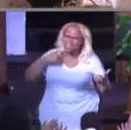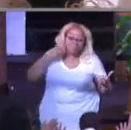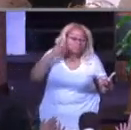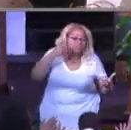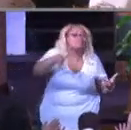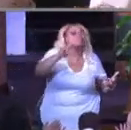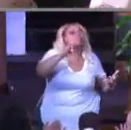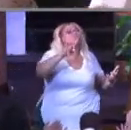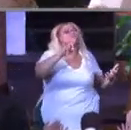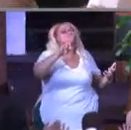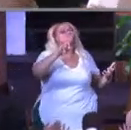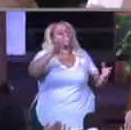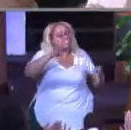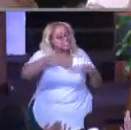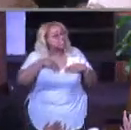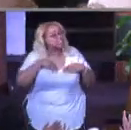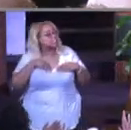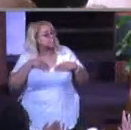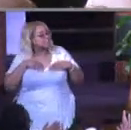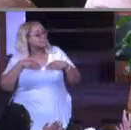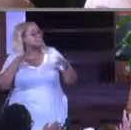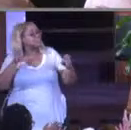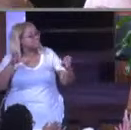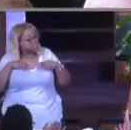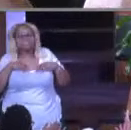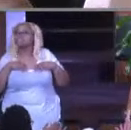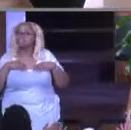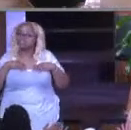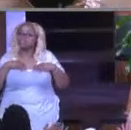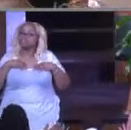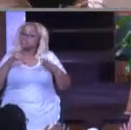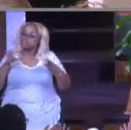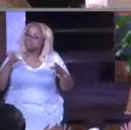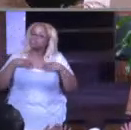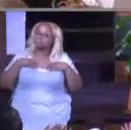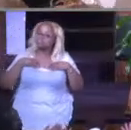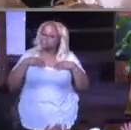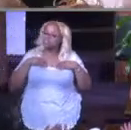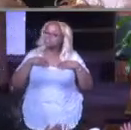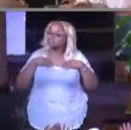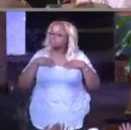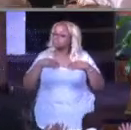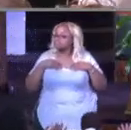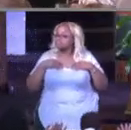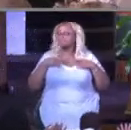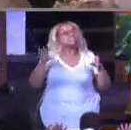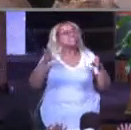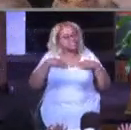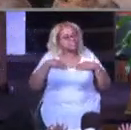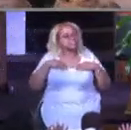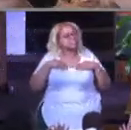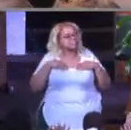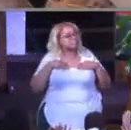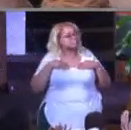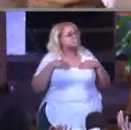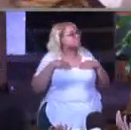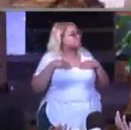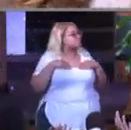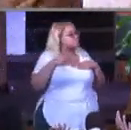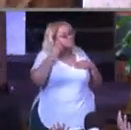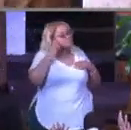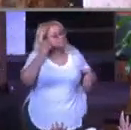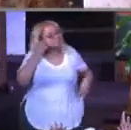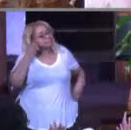has for you. Receive. Receive. Receive. Receive.